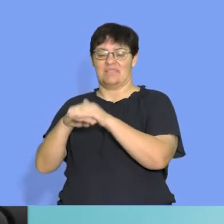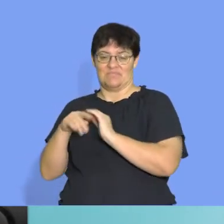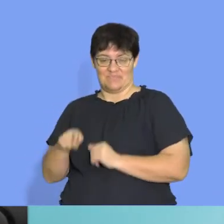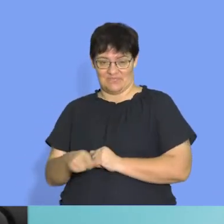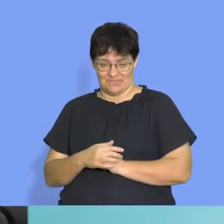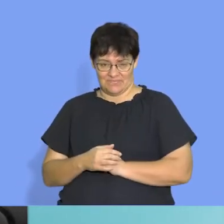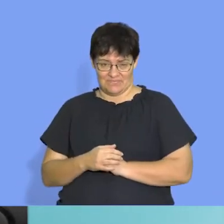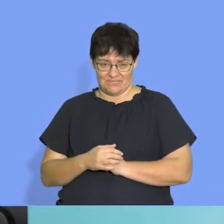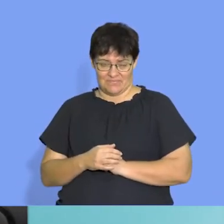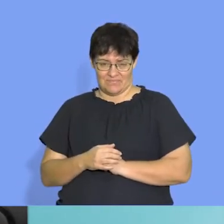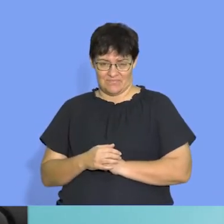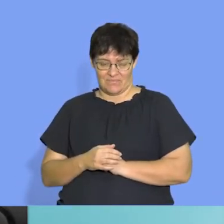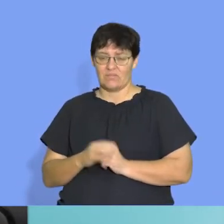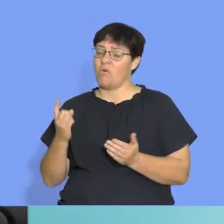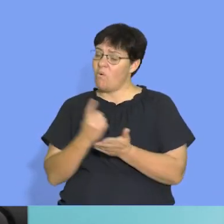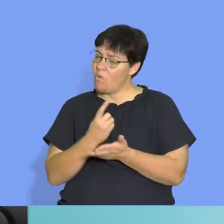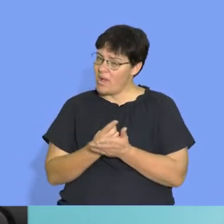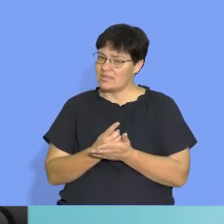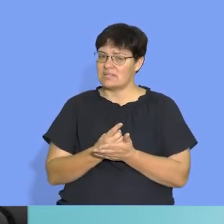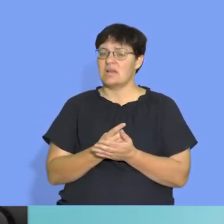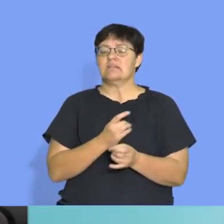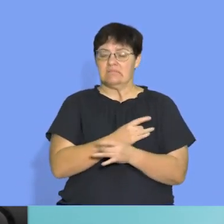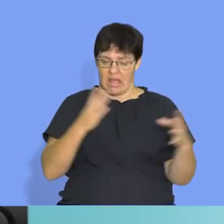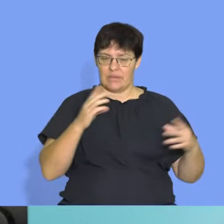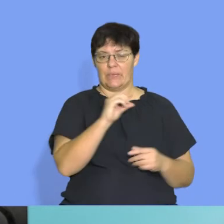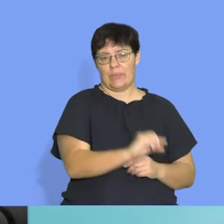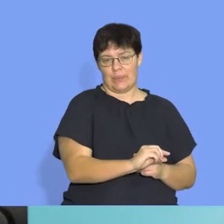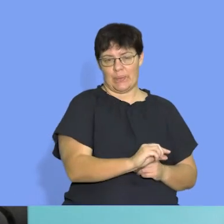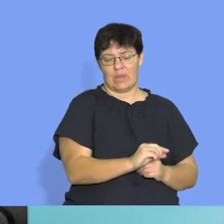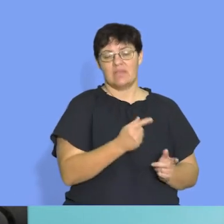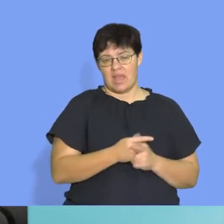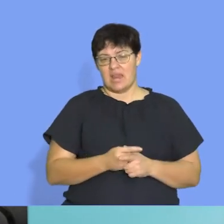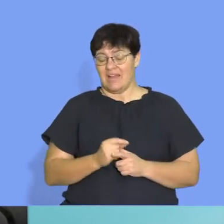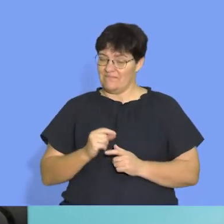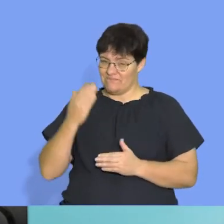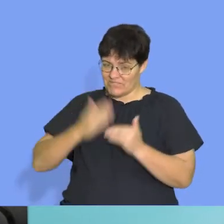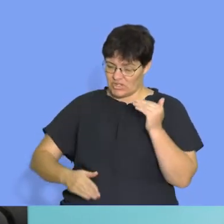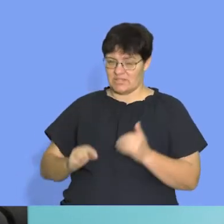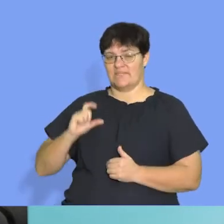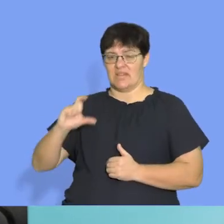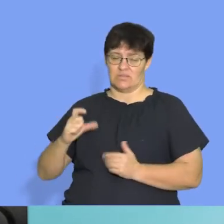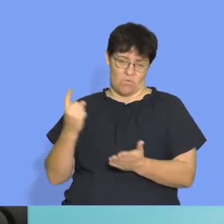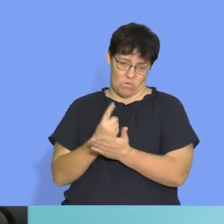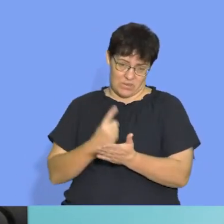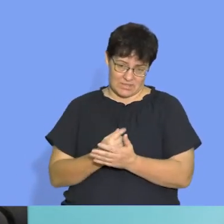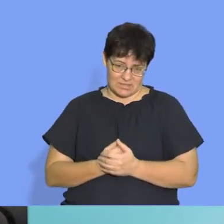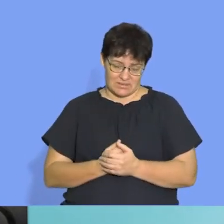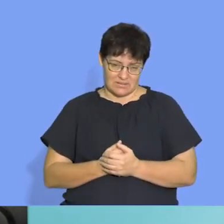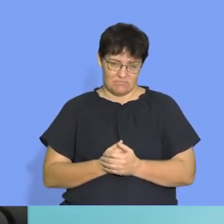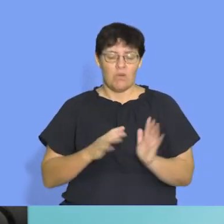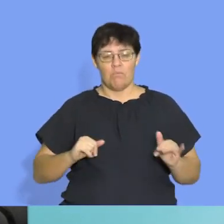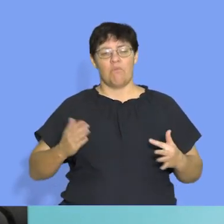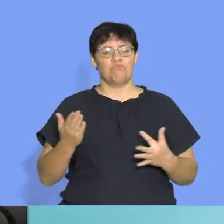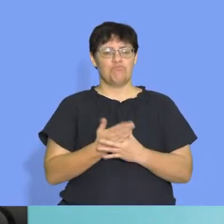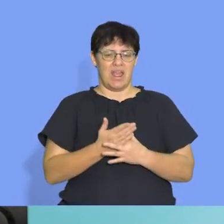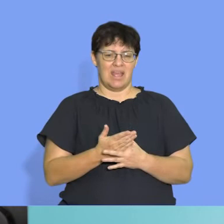ascending order. So always try to start with the smallest one and end with the biggest one at all times. Guys, let's just take a quick ad break. When